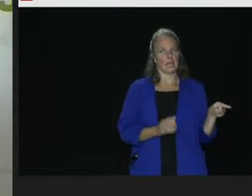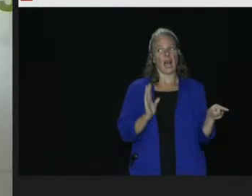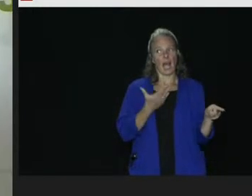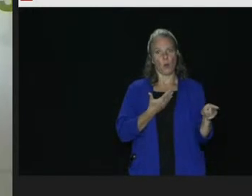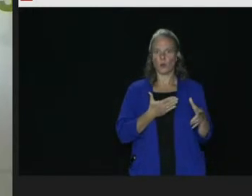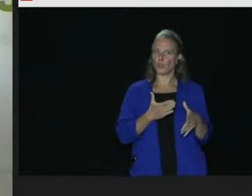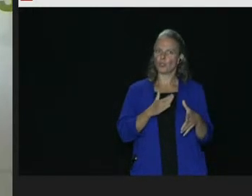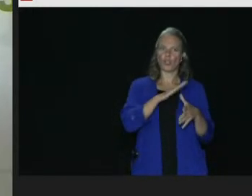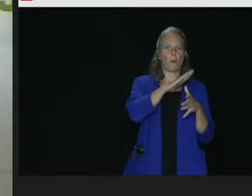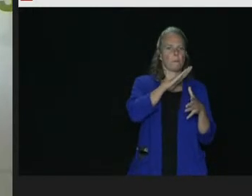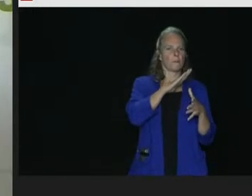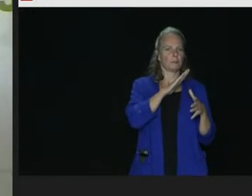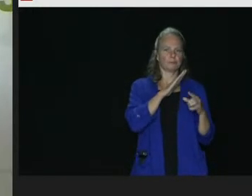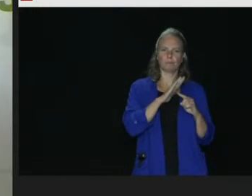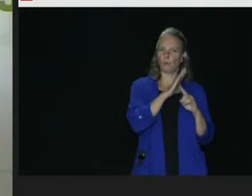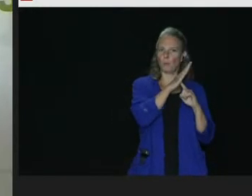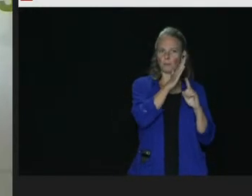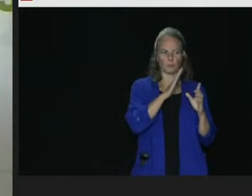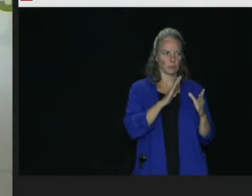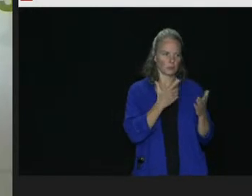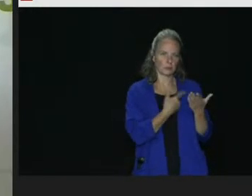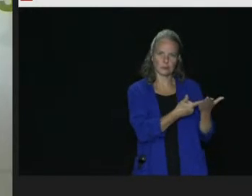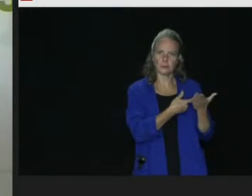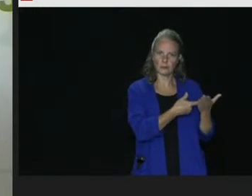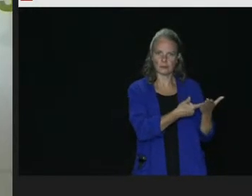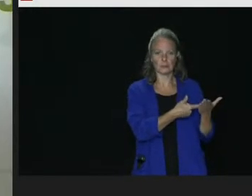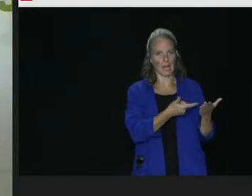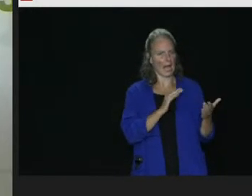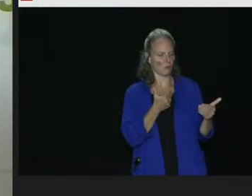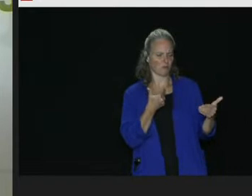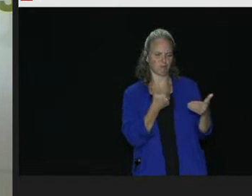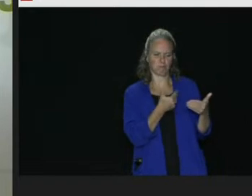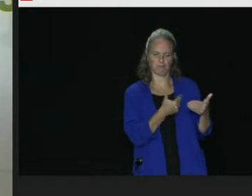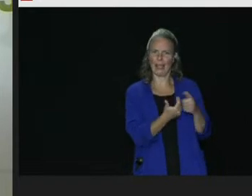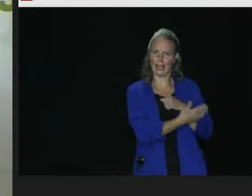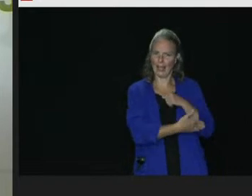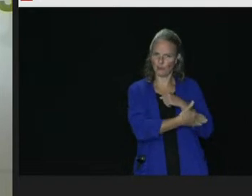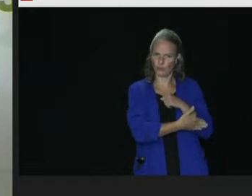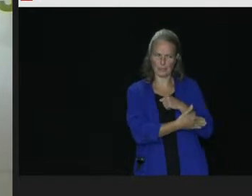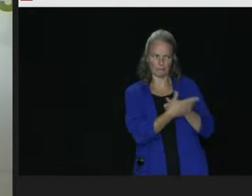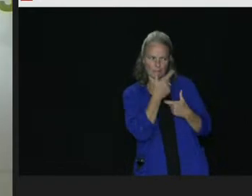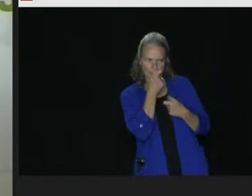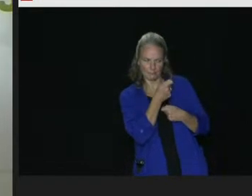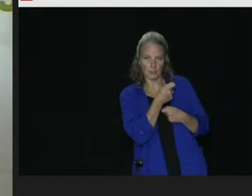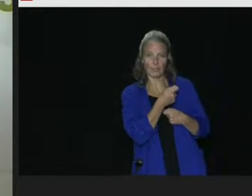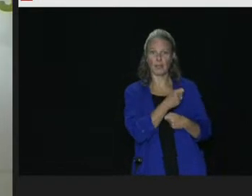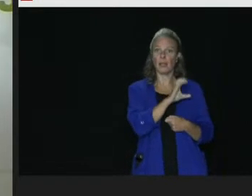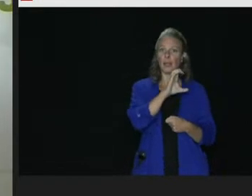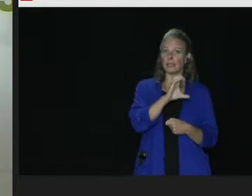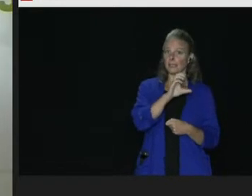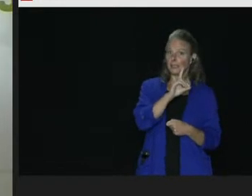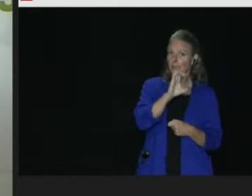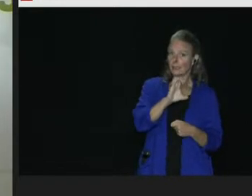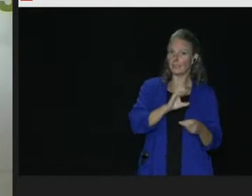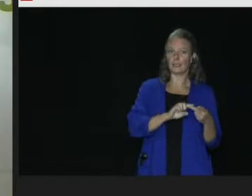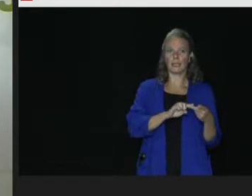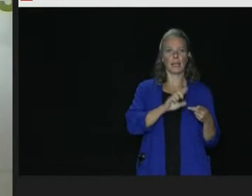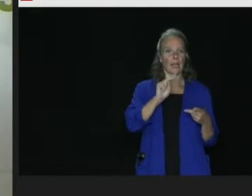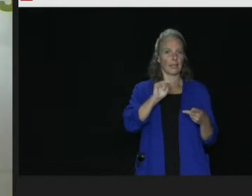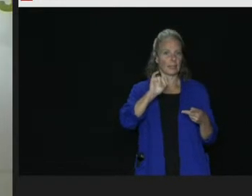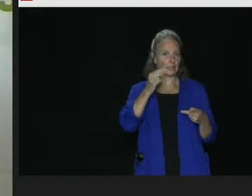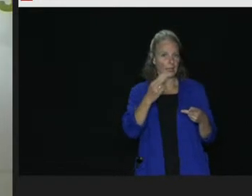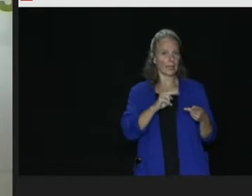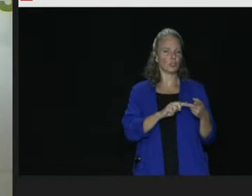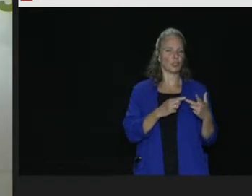in terms of the country that we're most interested in. And with the CDC, the NIH, the Health